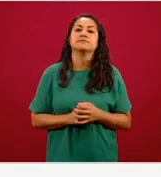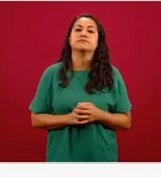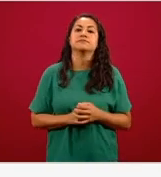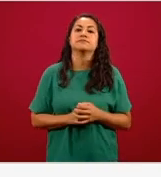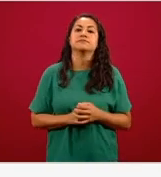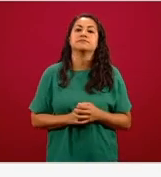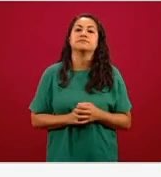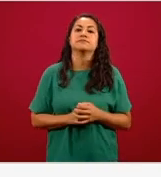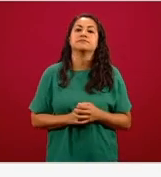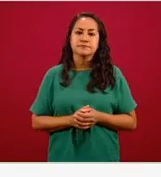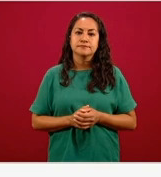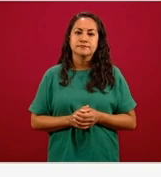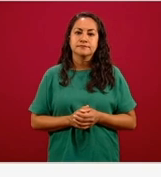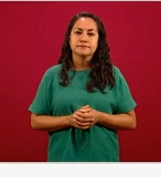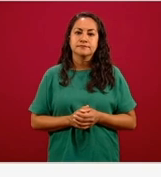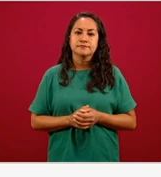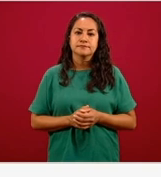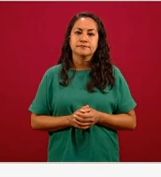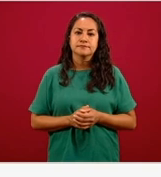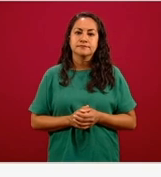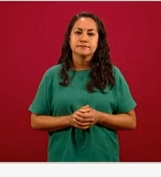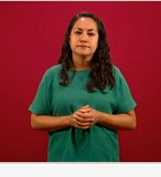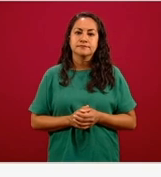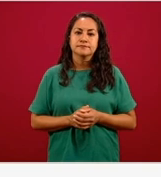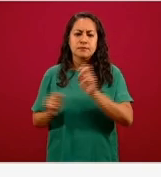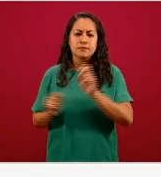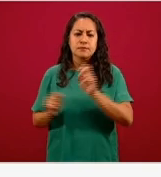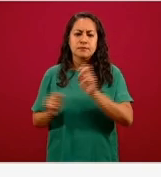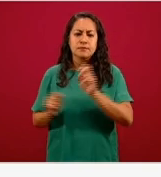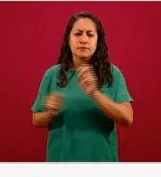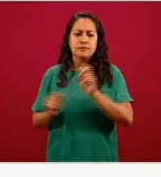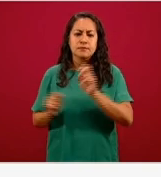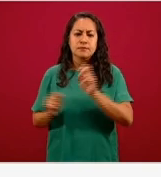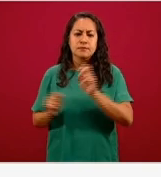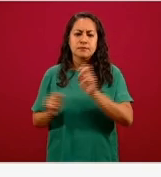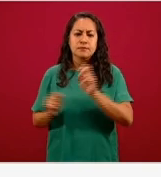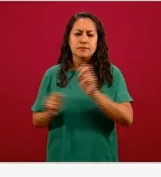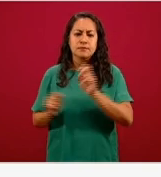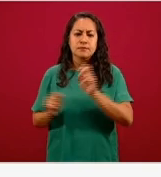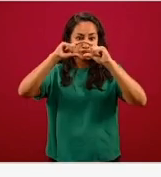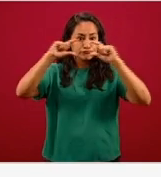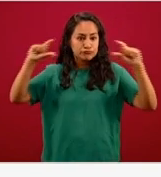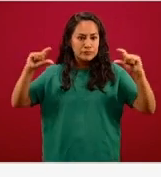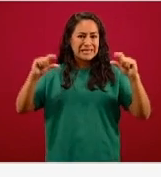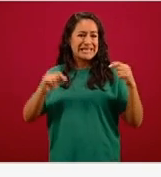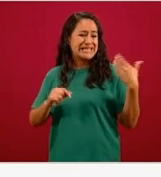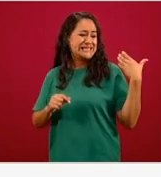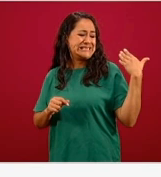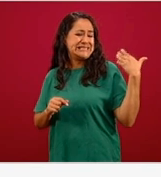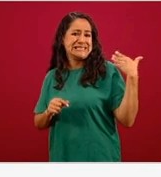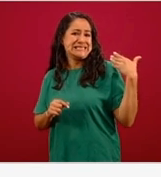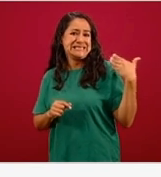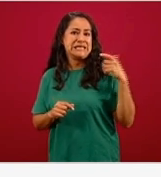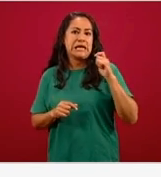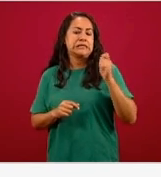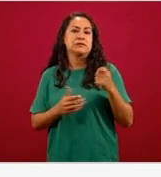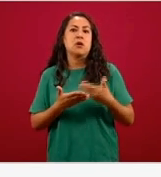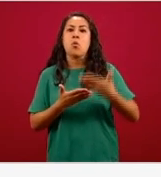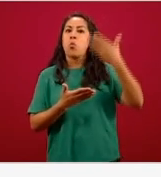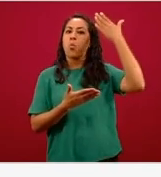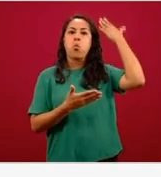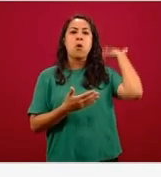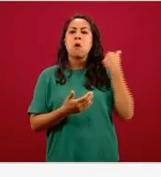depending on whether these suspect fatalities are confirmed or denied to be in direct relation